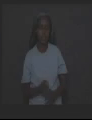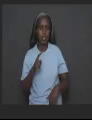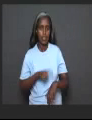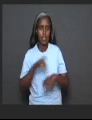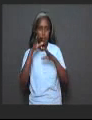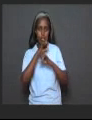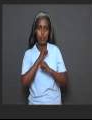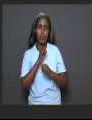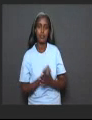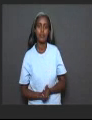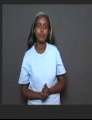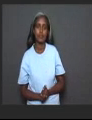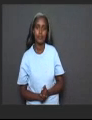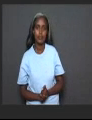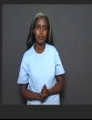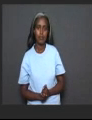Time's up.